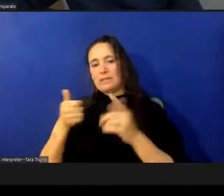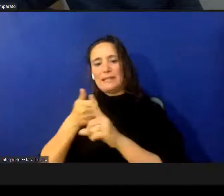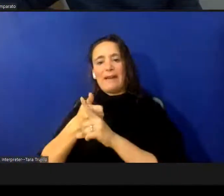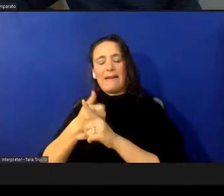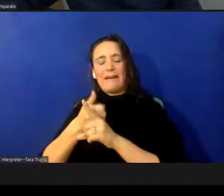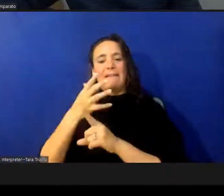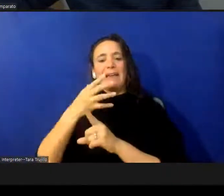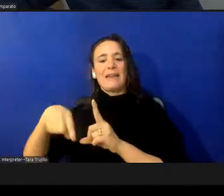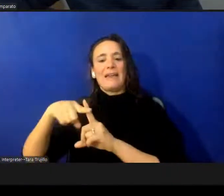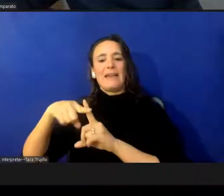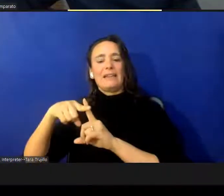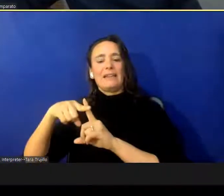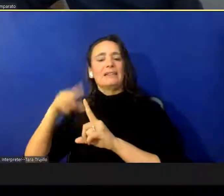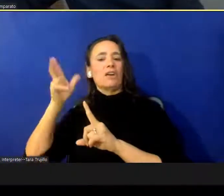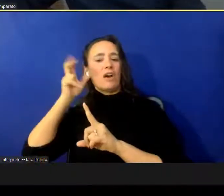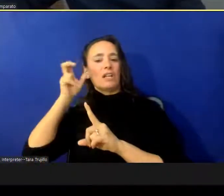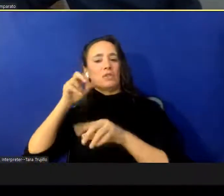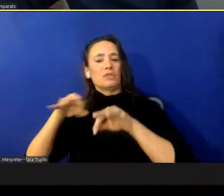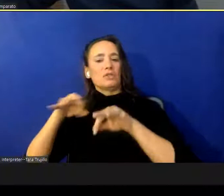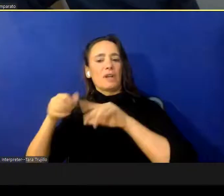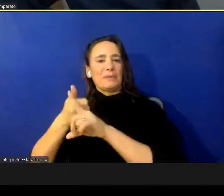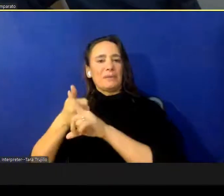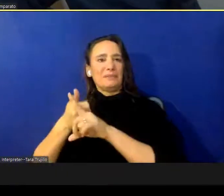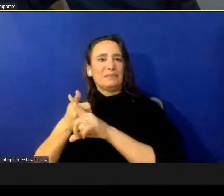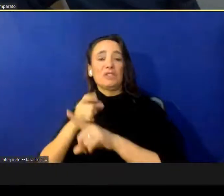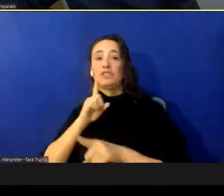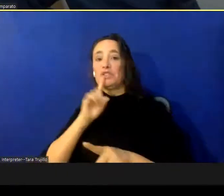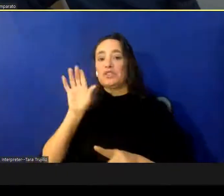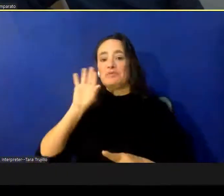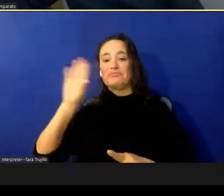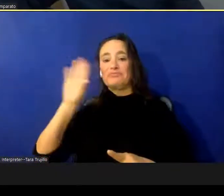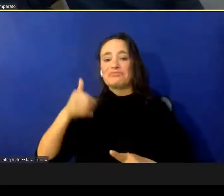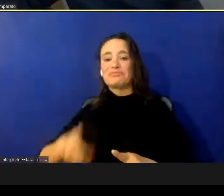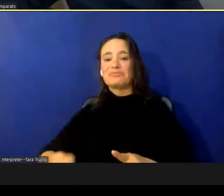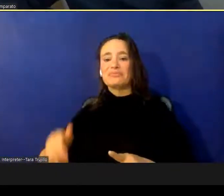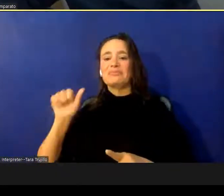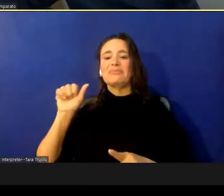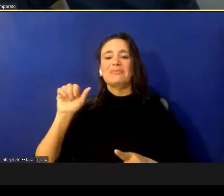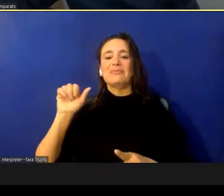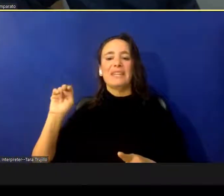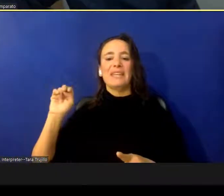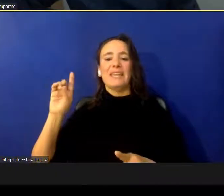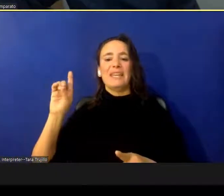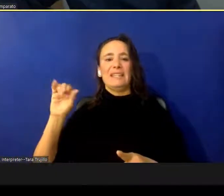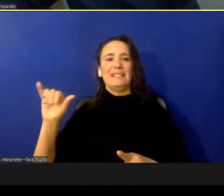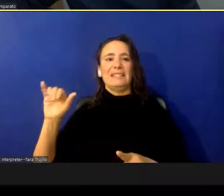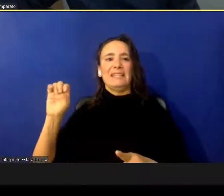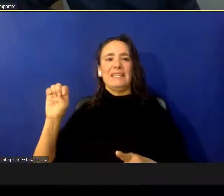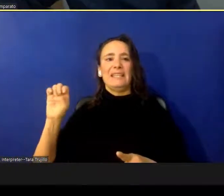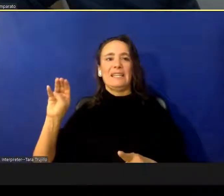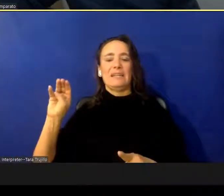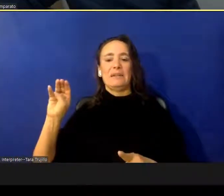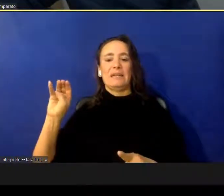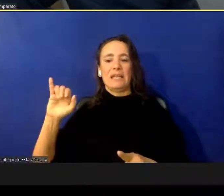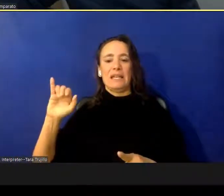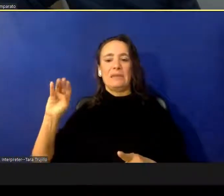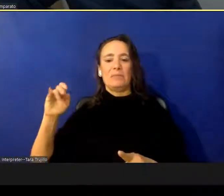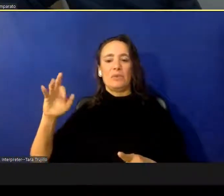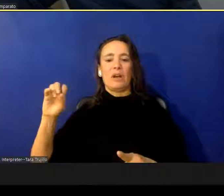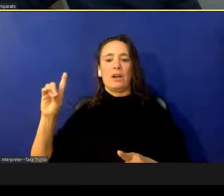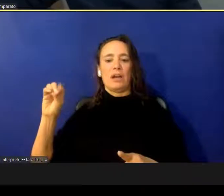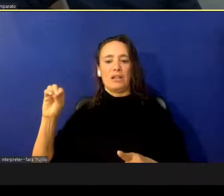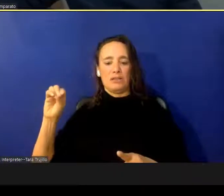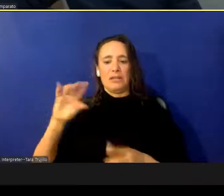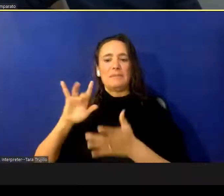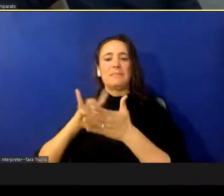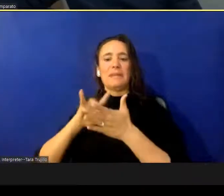yourself? Sure. Hi, I'm Andy Imparato. I am a middle-aged white man